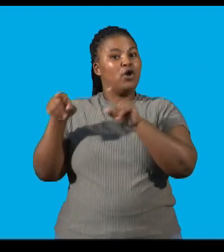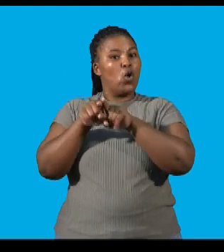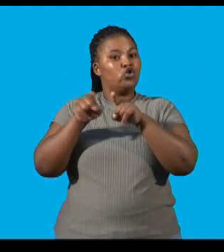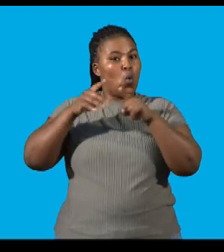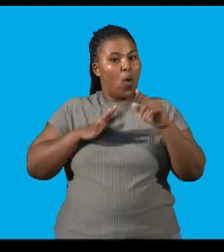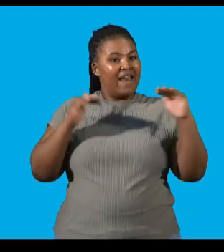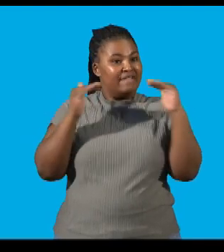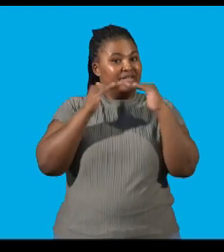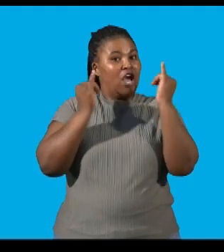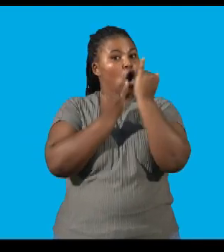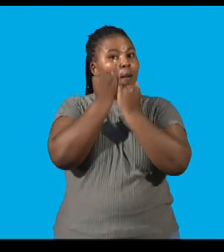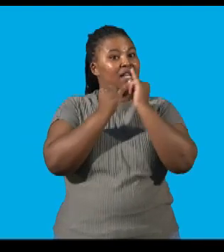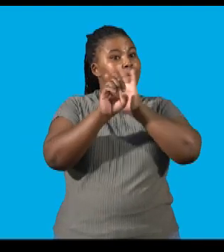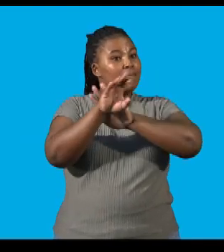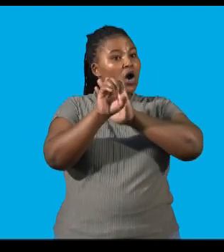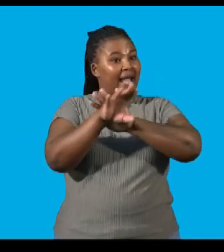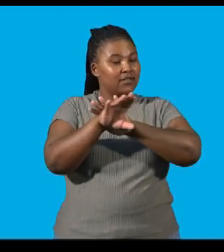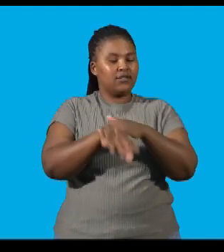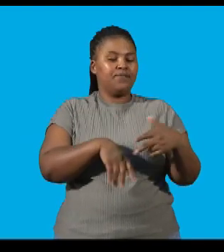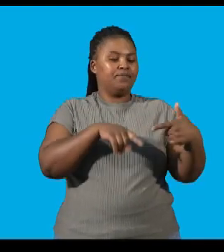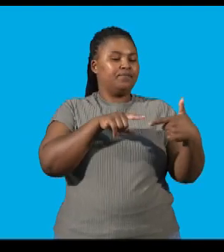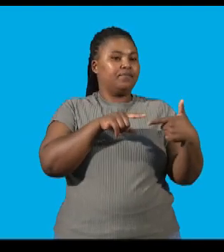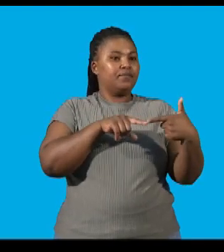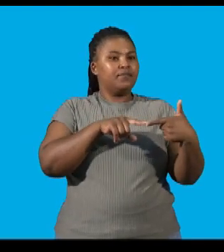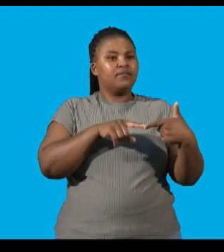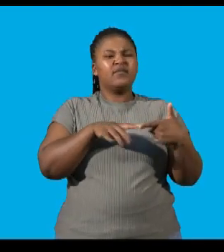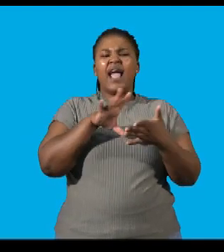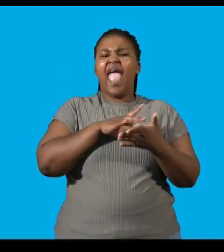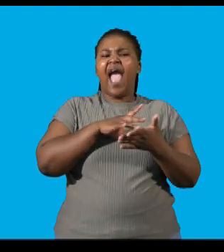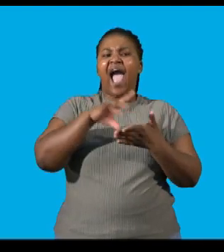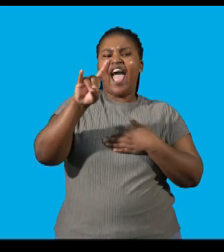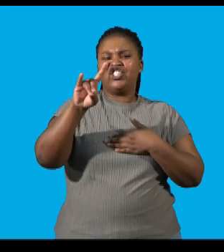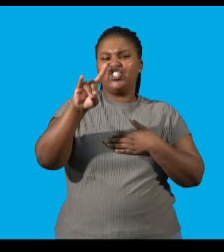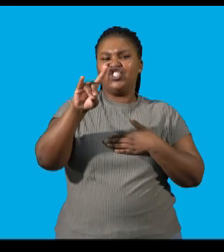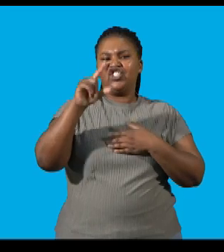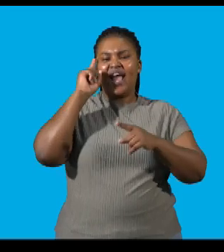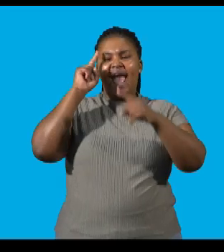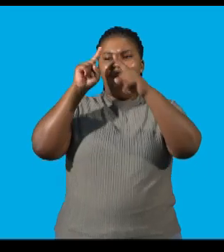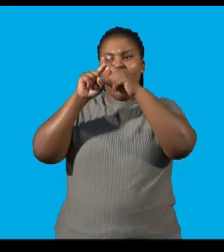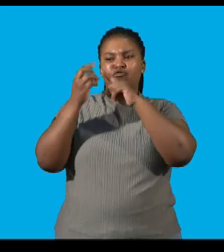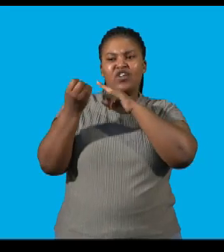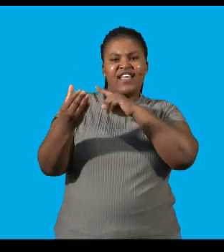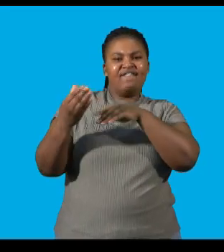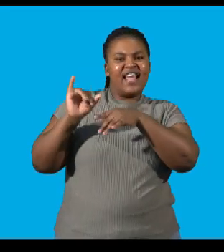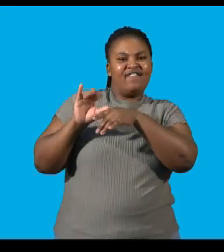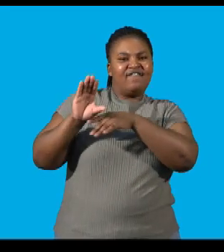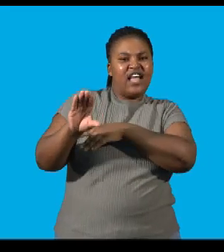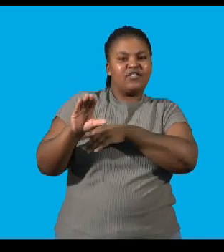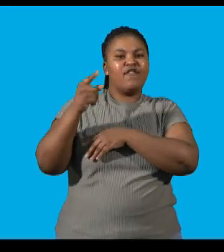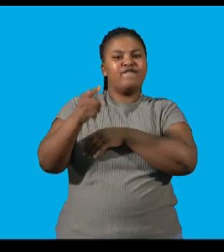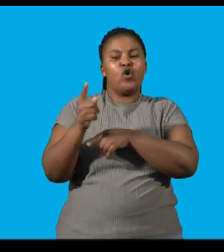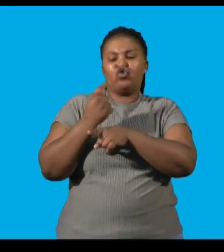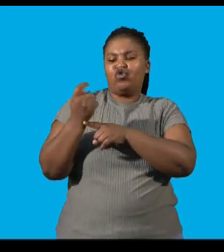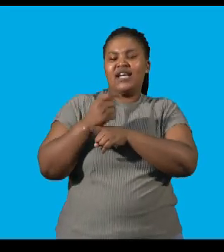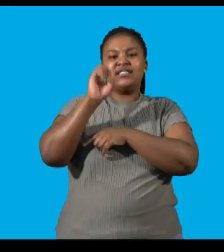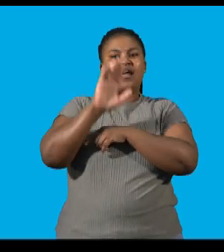fair competition in the marketplace. 1.3.2, a cash incentive that aims to provide investment